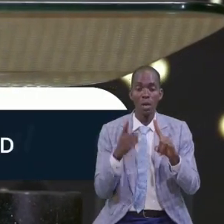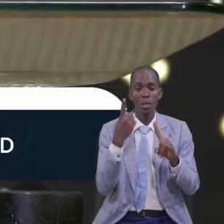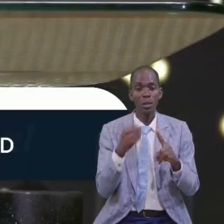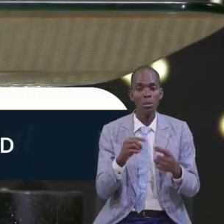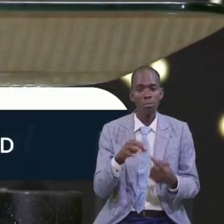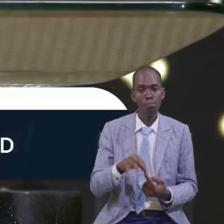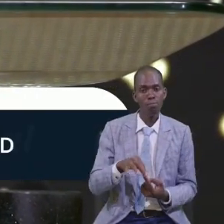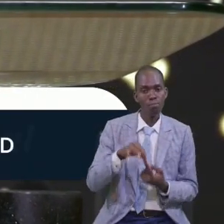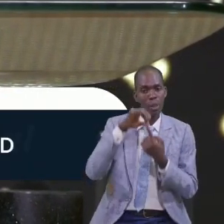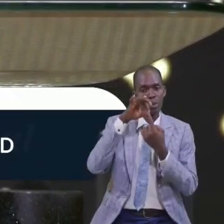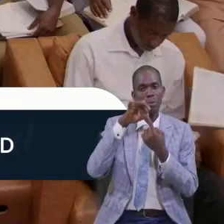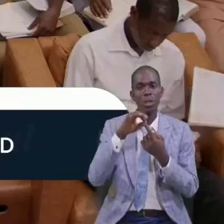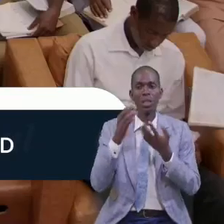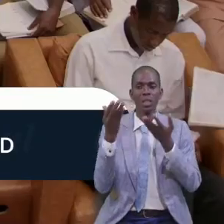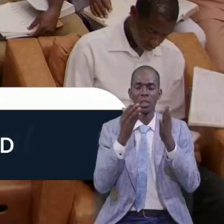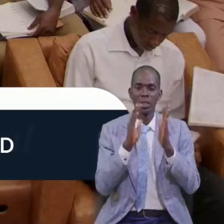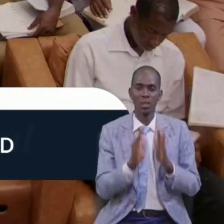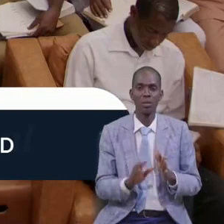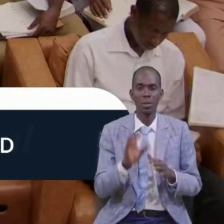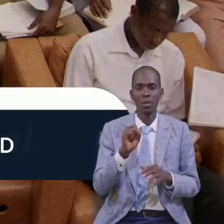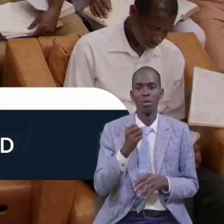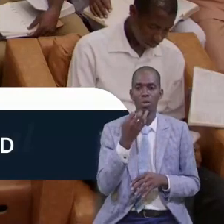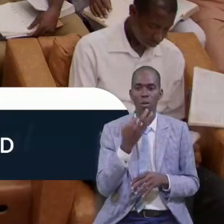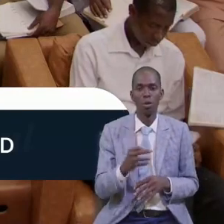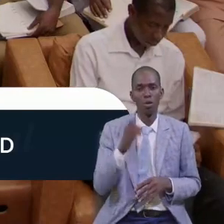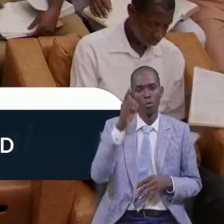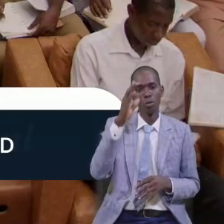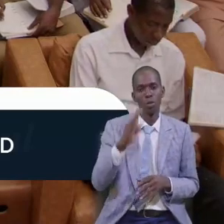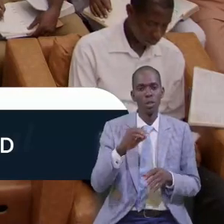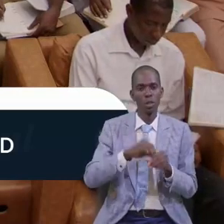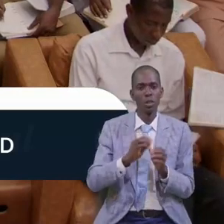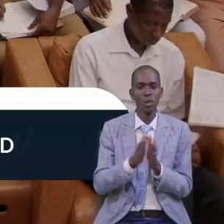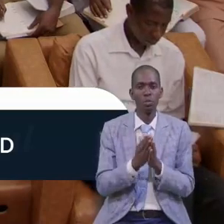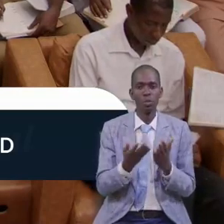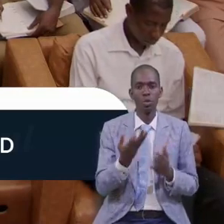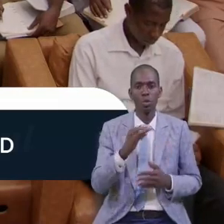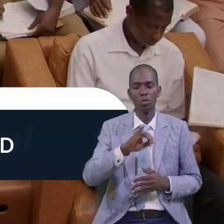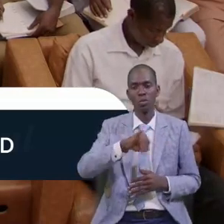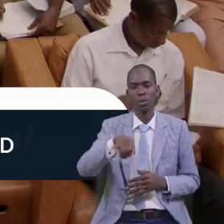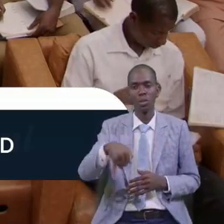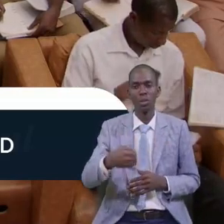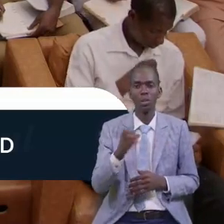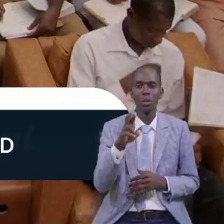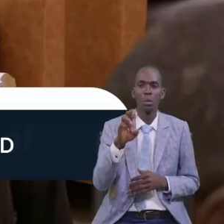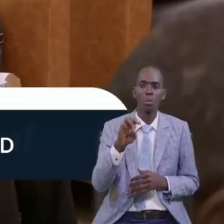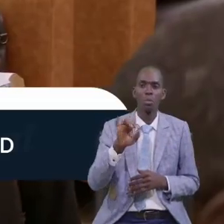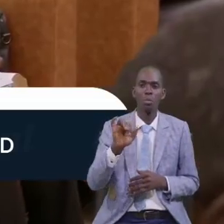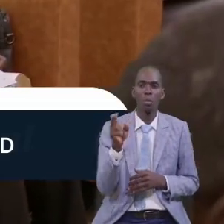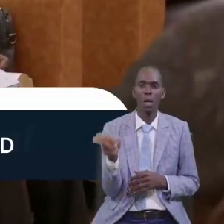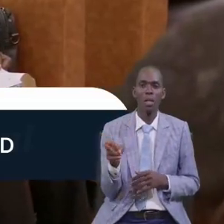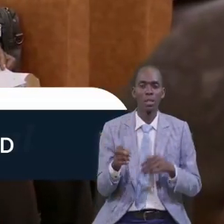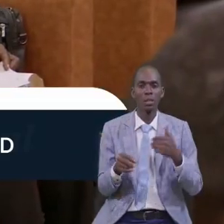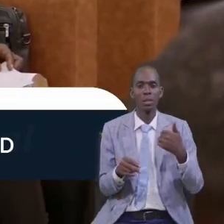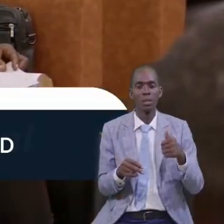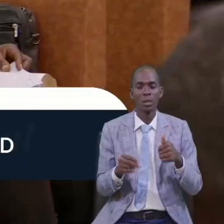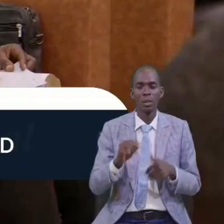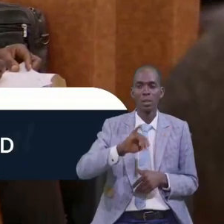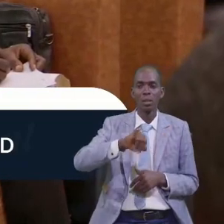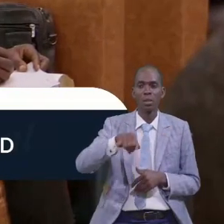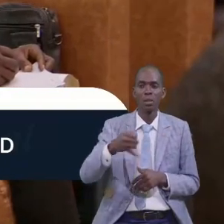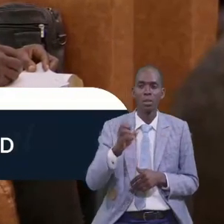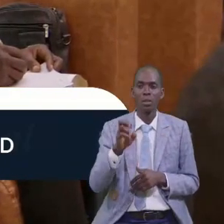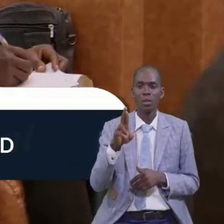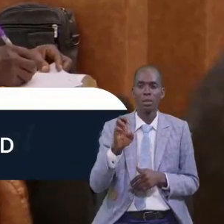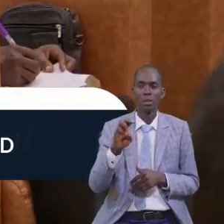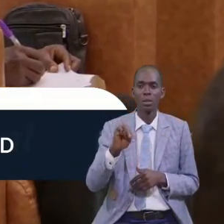particular servants of God. In Nehemiah chapter 10, verse 29, Nehemiah chapter